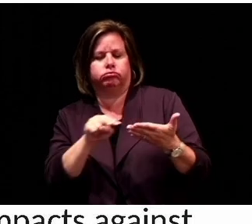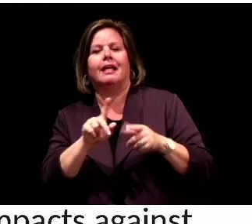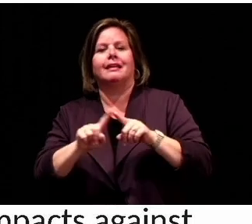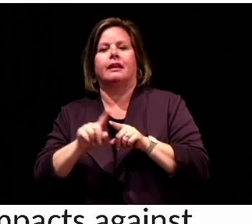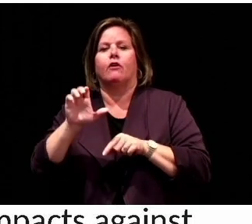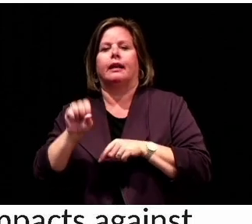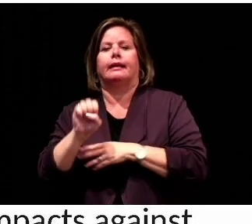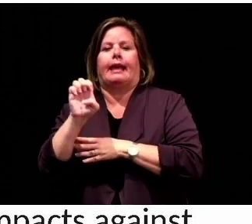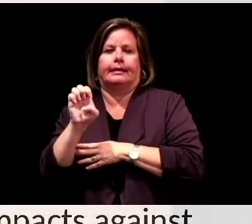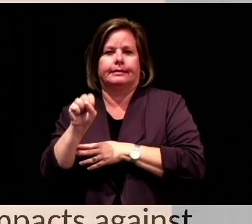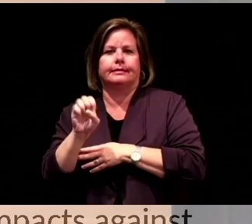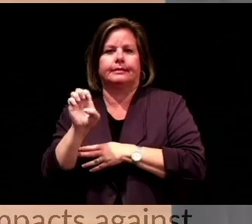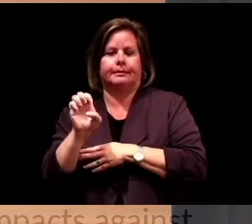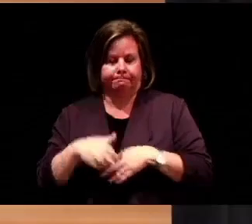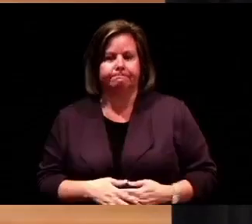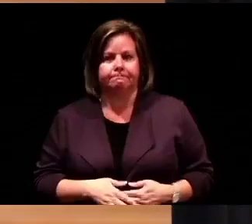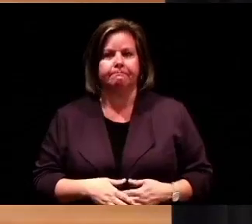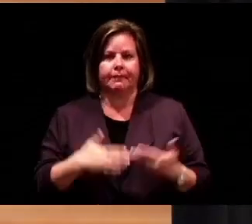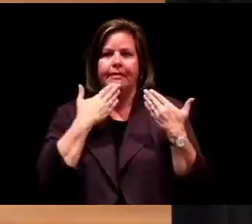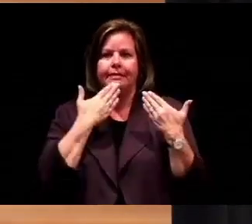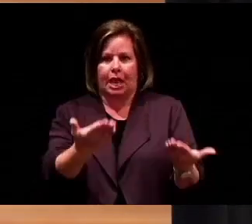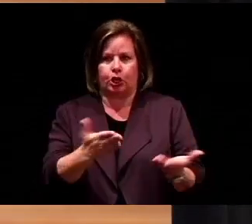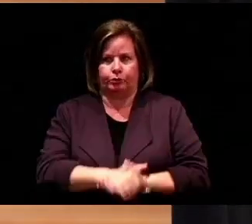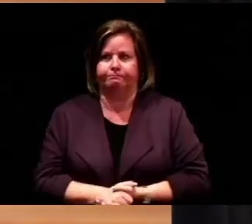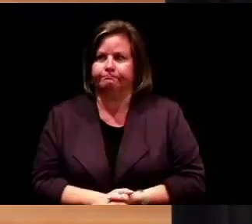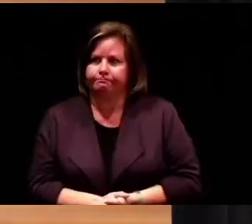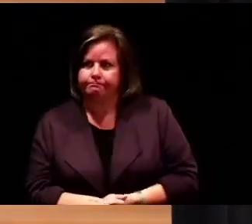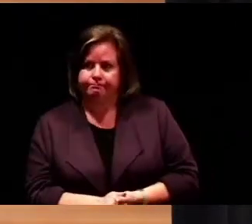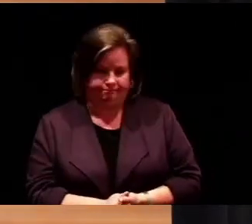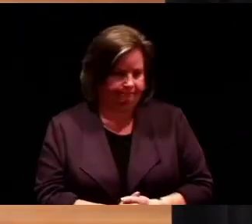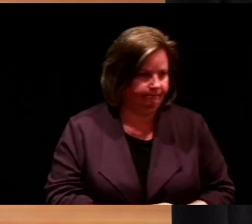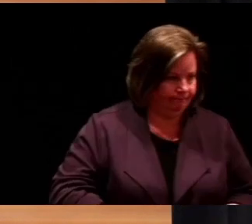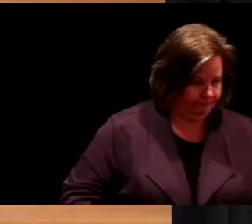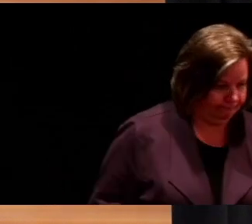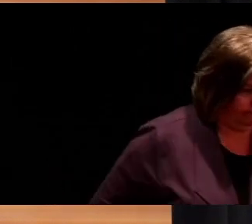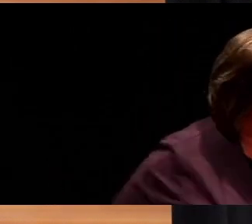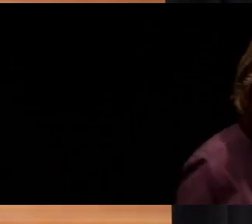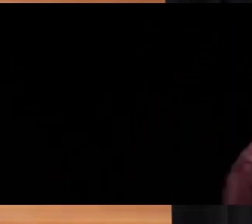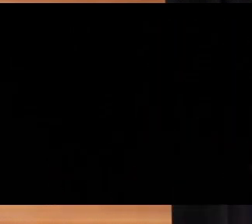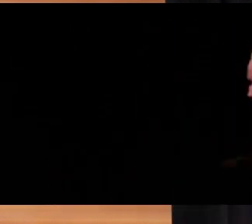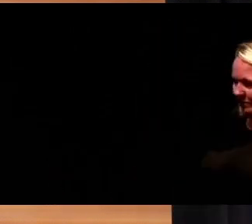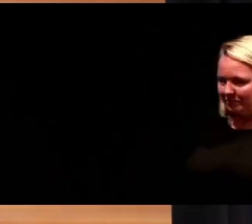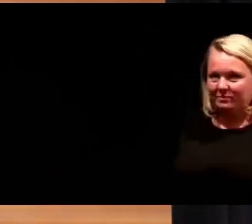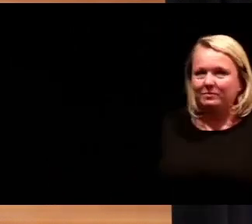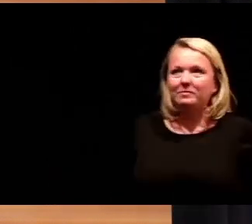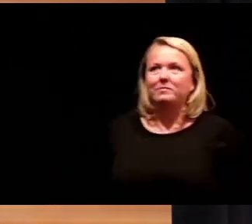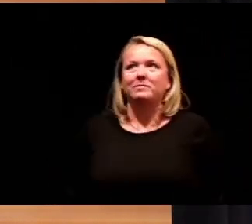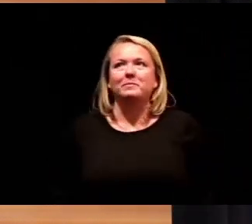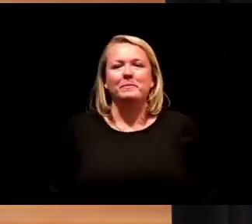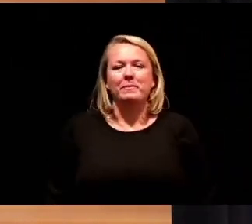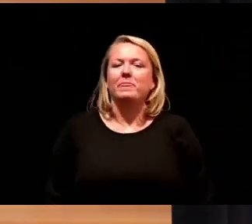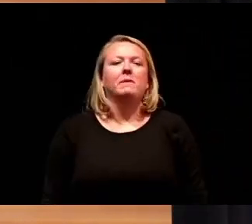standpoint, it's incumbent upon every housing provider to think about the impact of their policies. If they look at